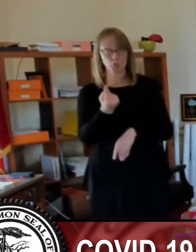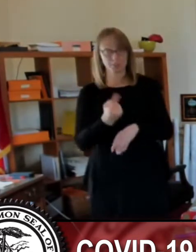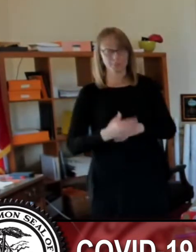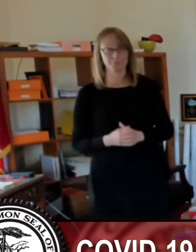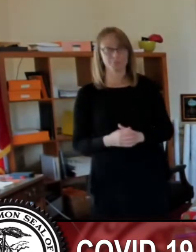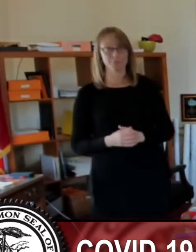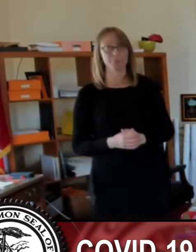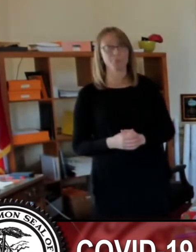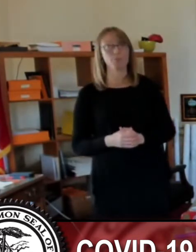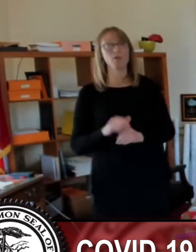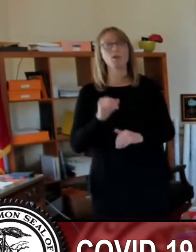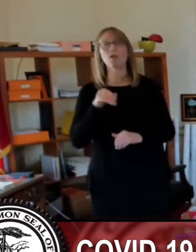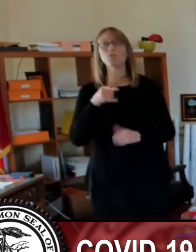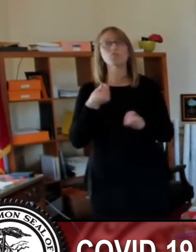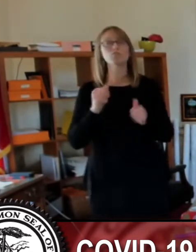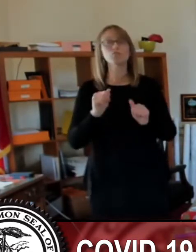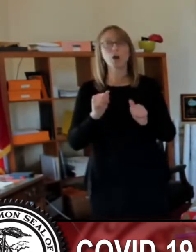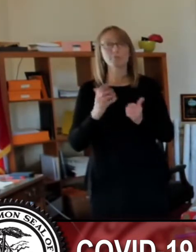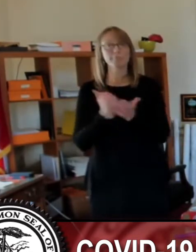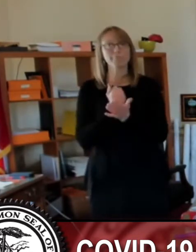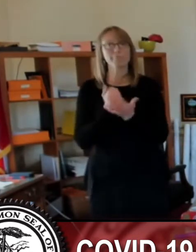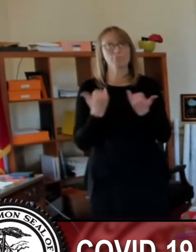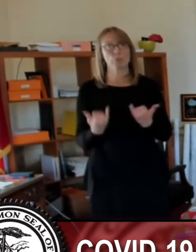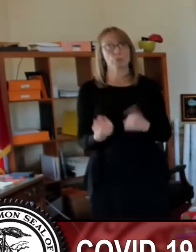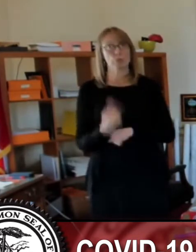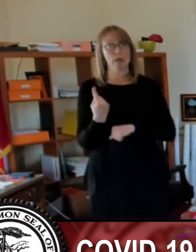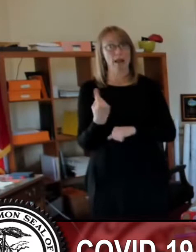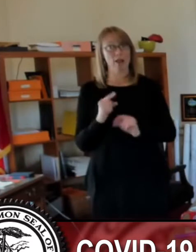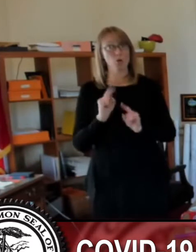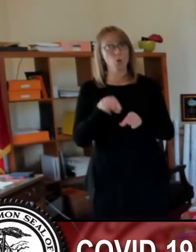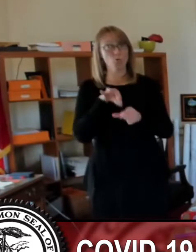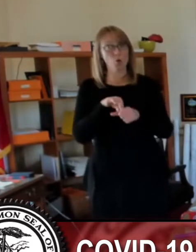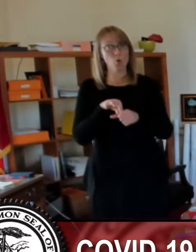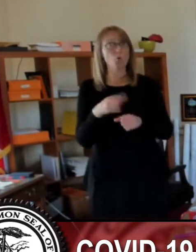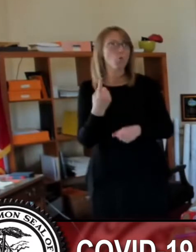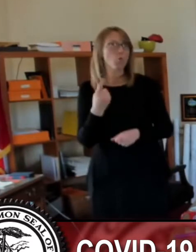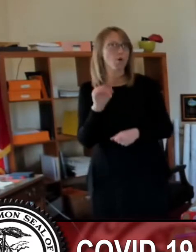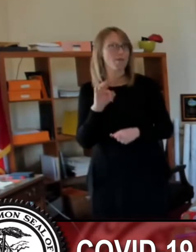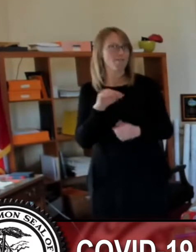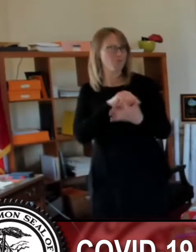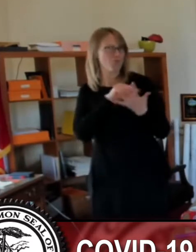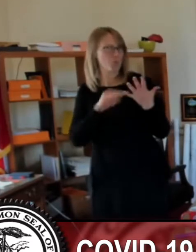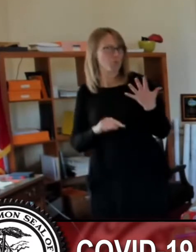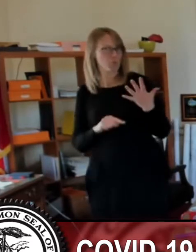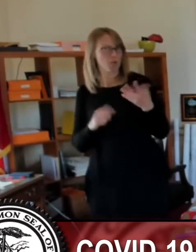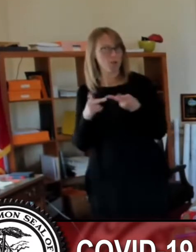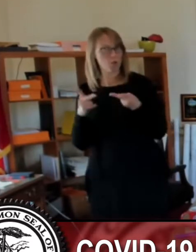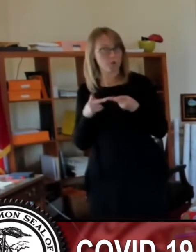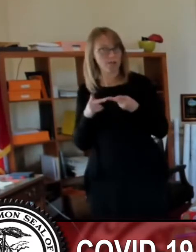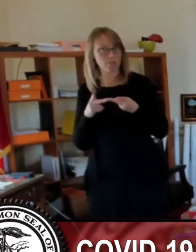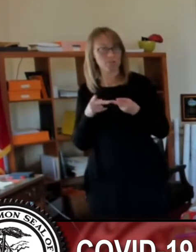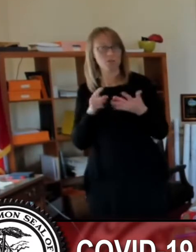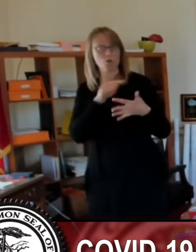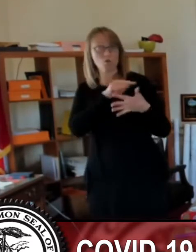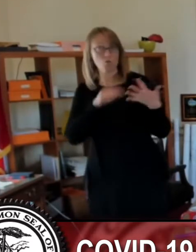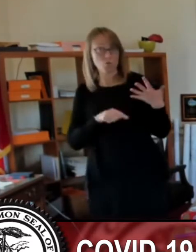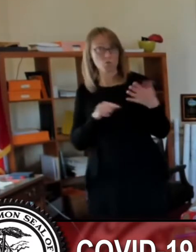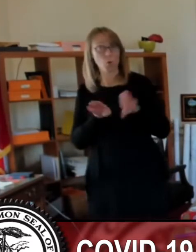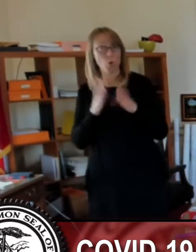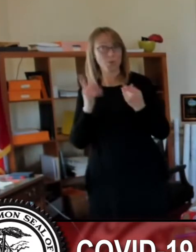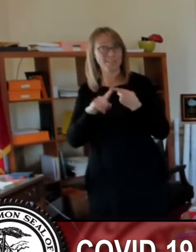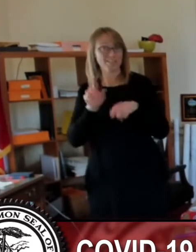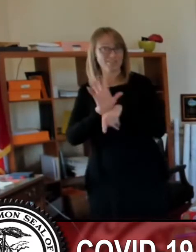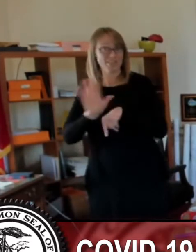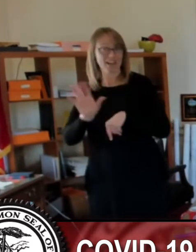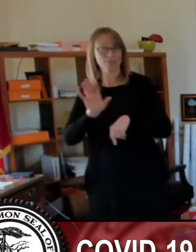If you are trying to vote early today at one of our 5 locations, they are open till 5 o'clock. So that's